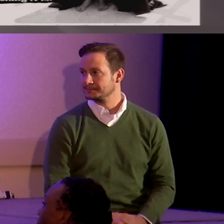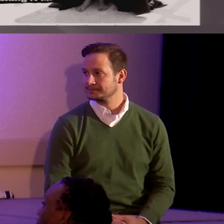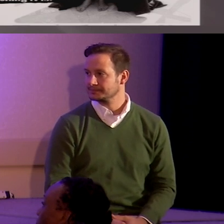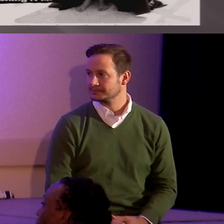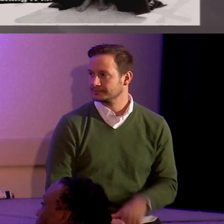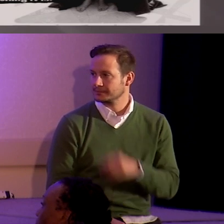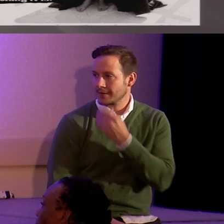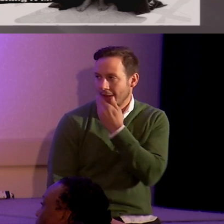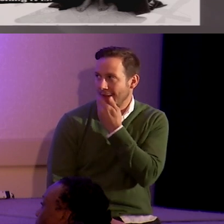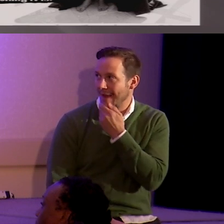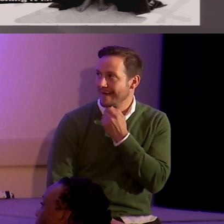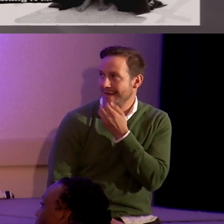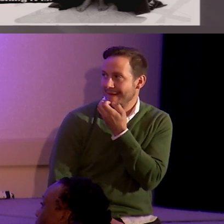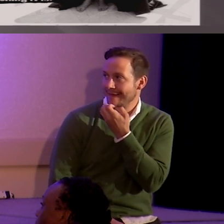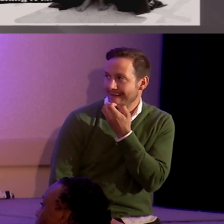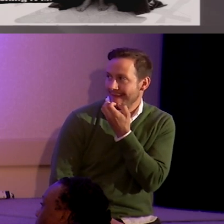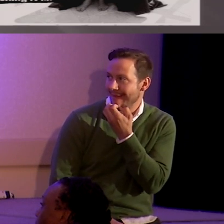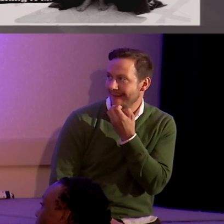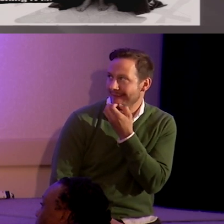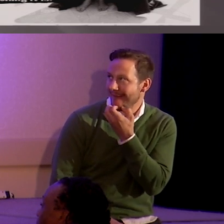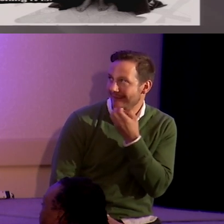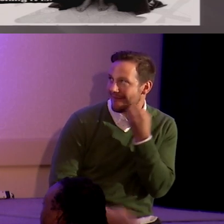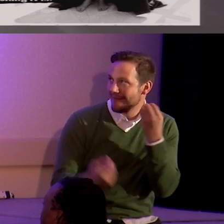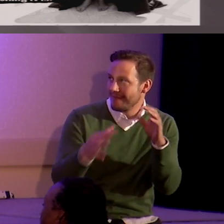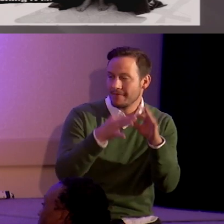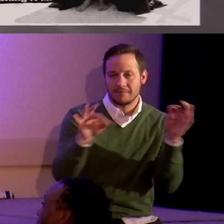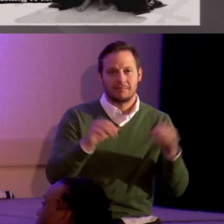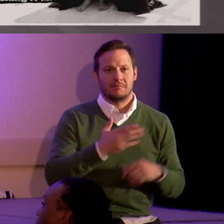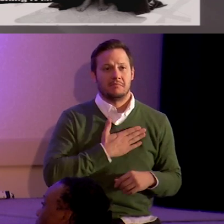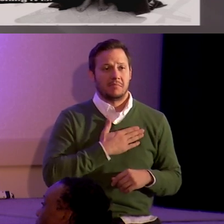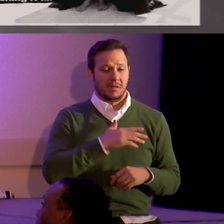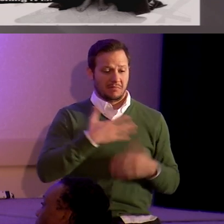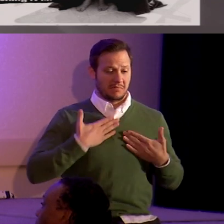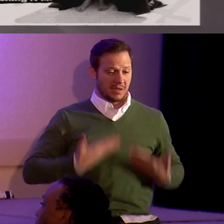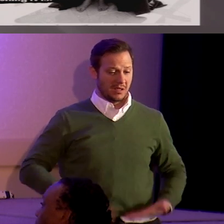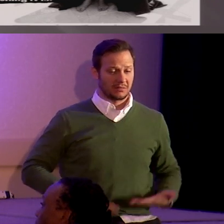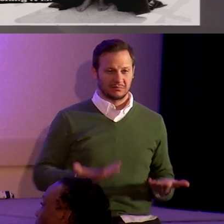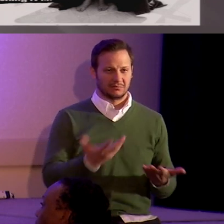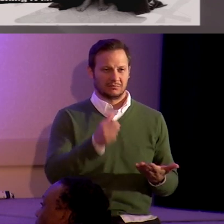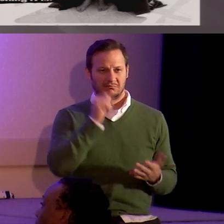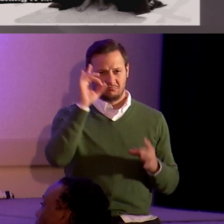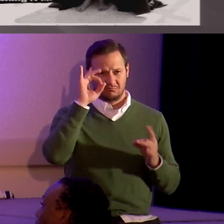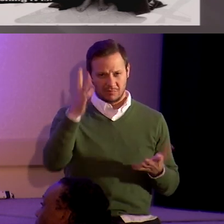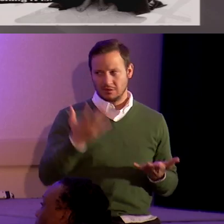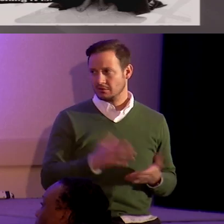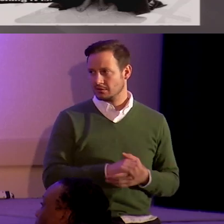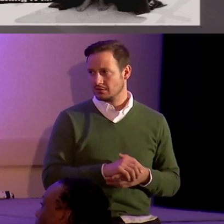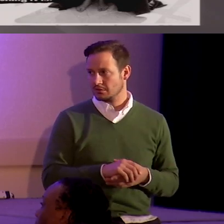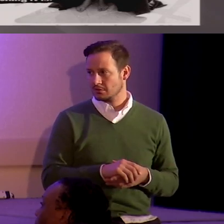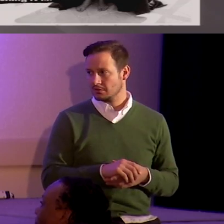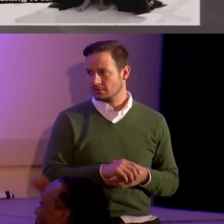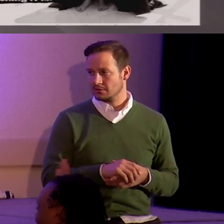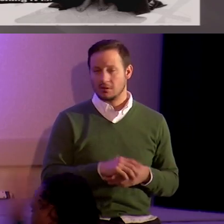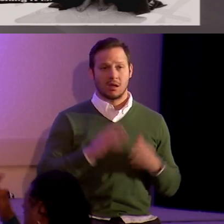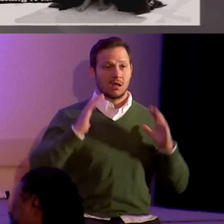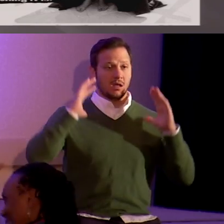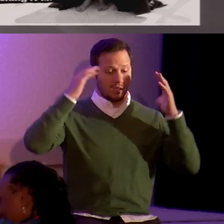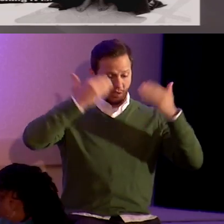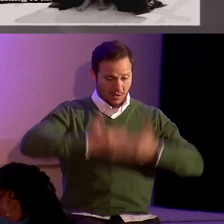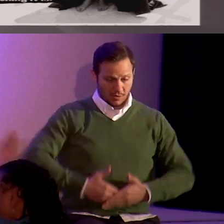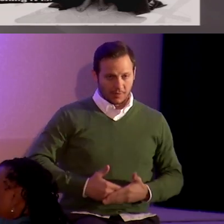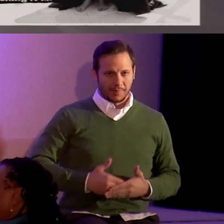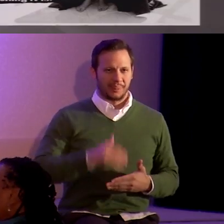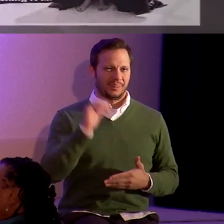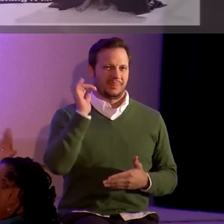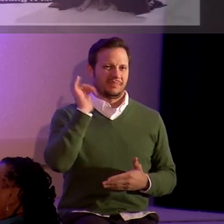It says loud and clear, a woman's body isn't obscene. Veiling it is. Religious misogyny